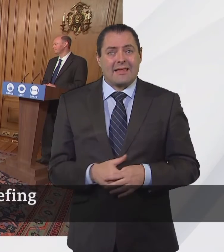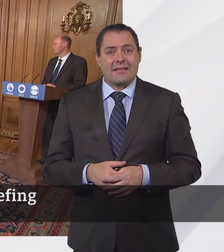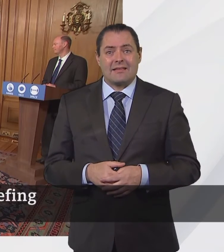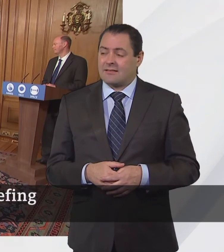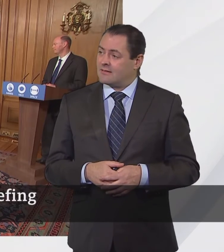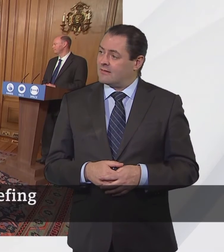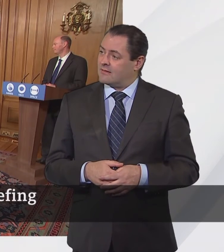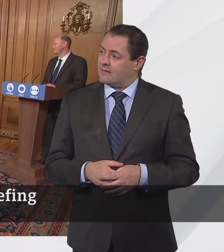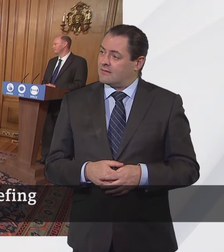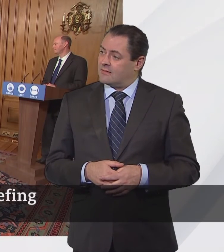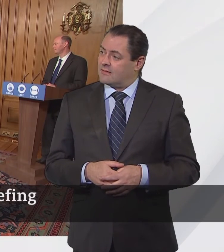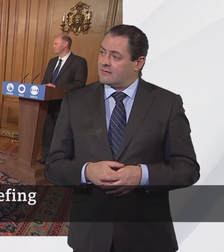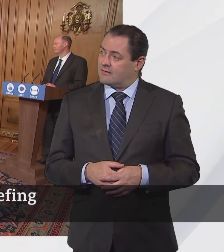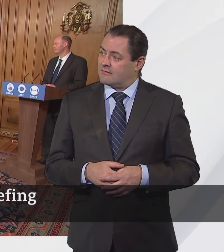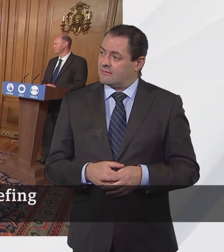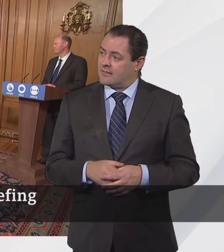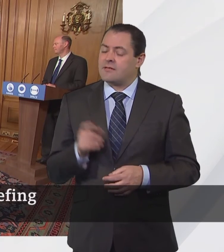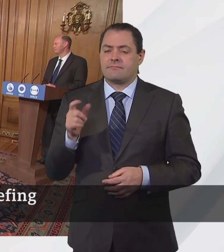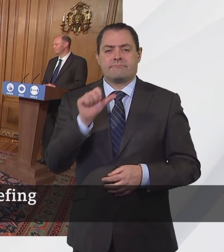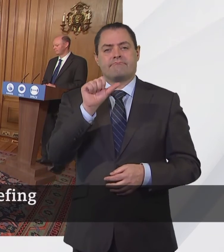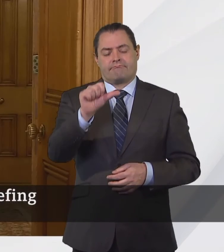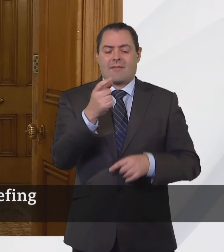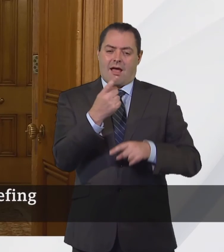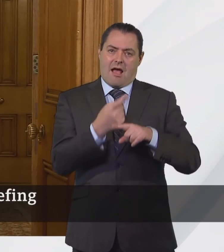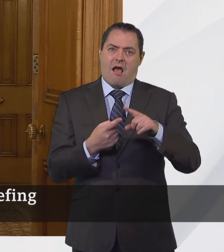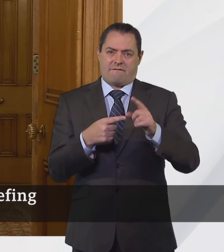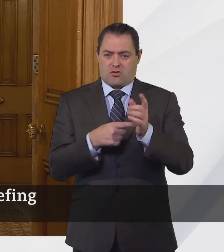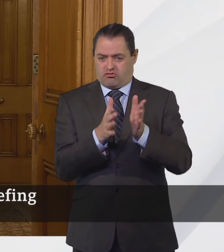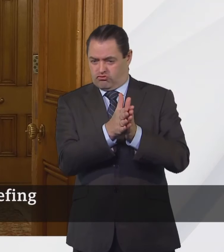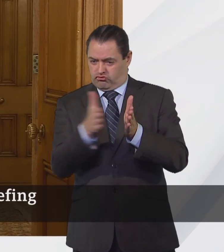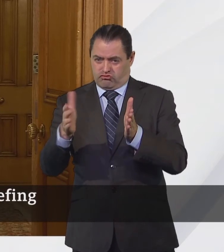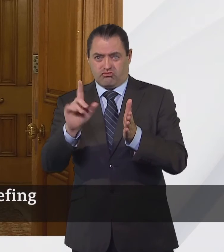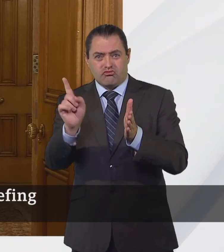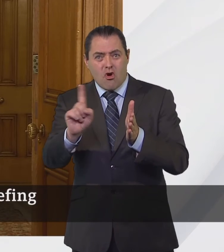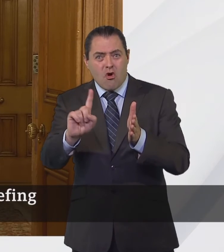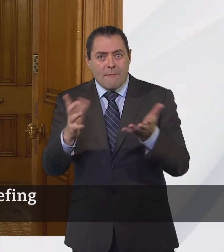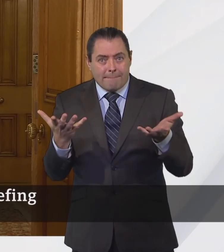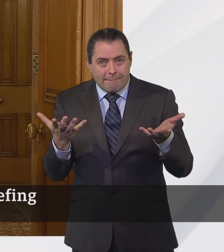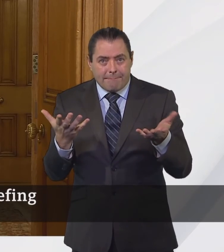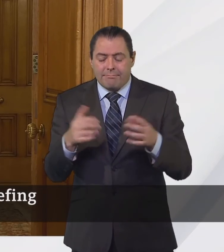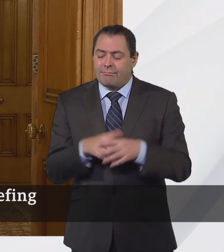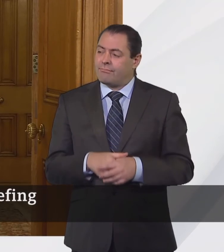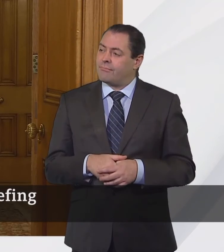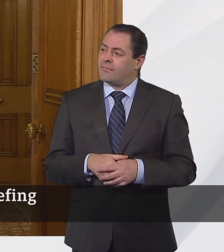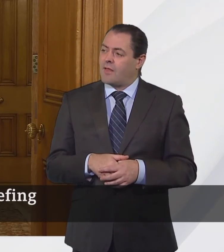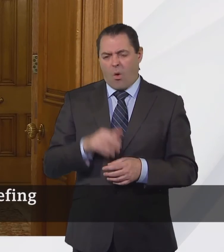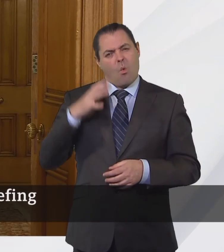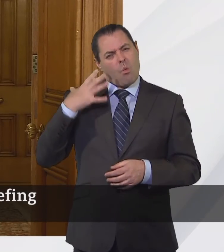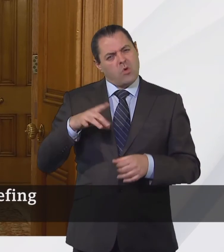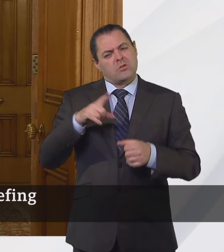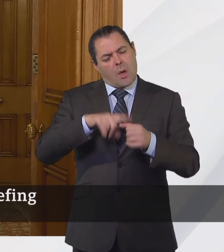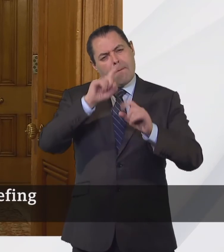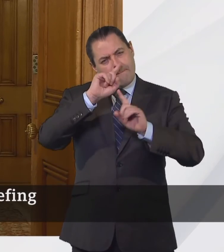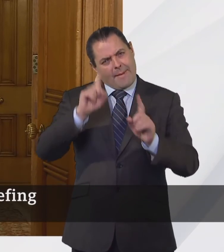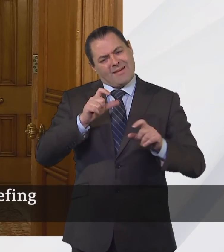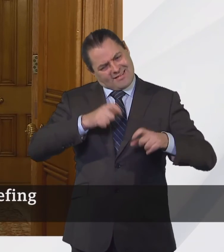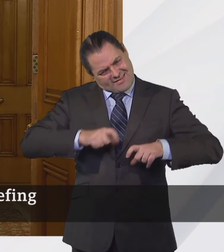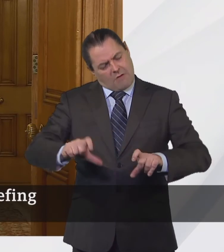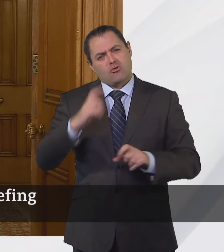Well, Gethin, thanks very much. We want to keep pupils, young people in school as much as we possibly